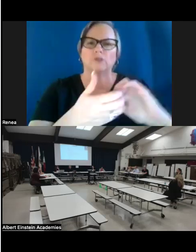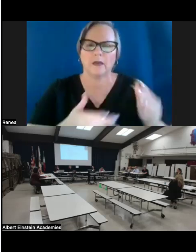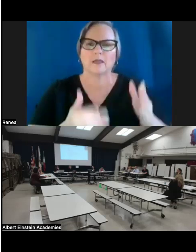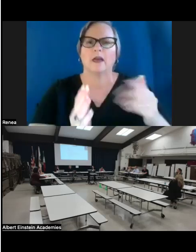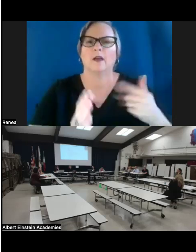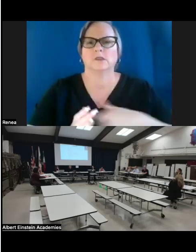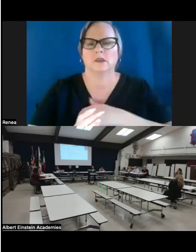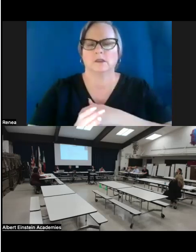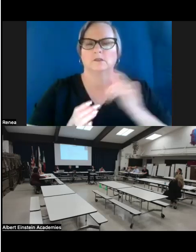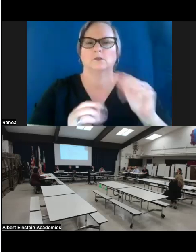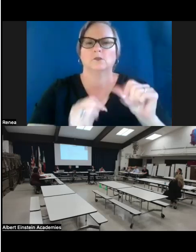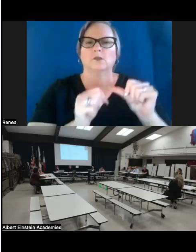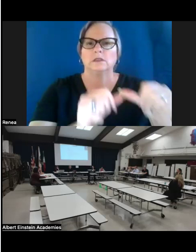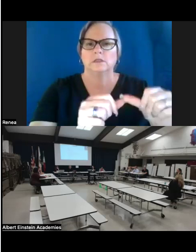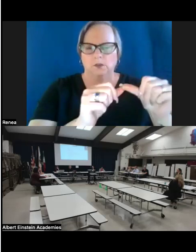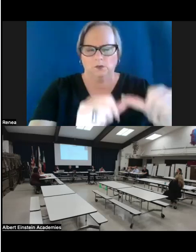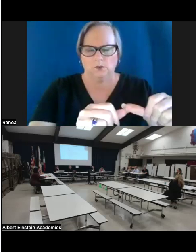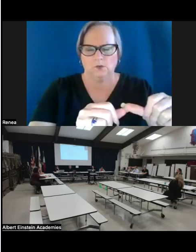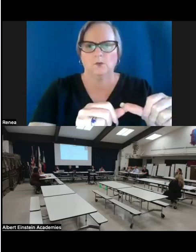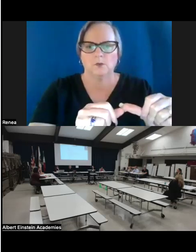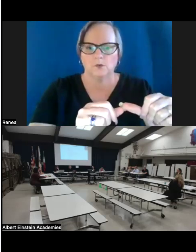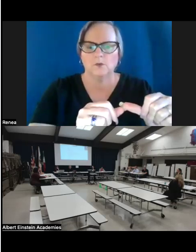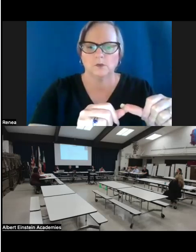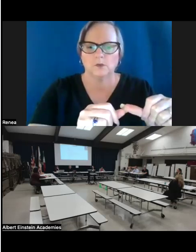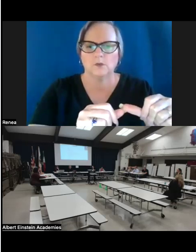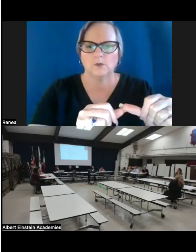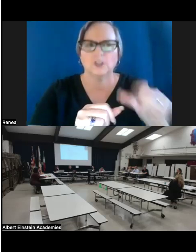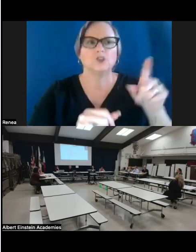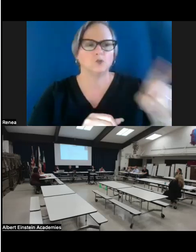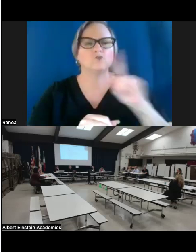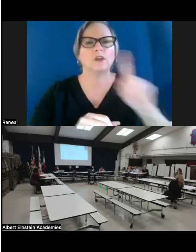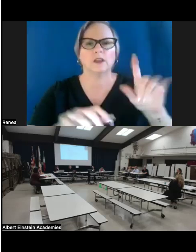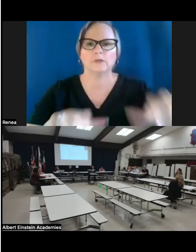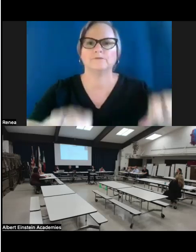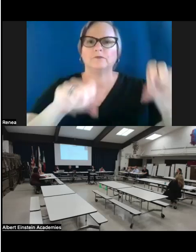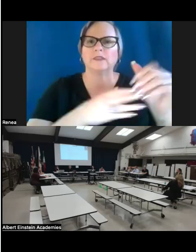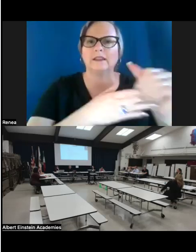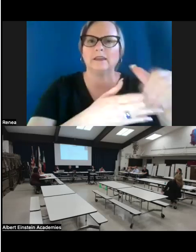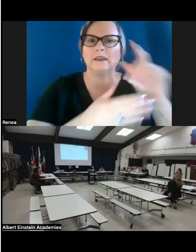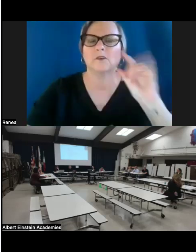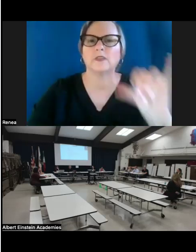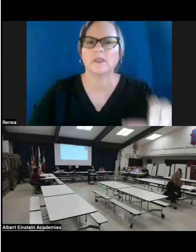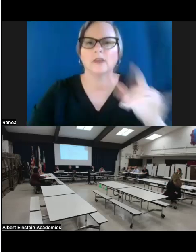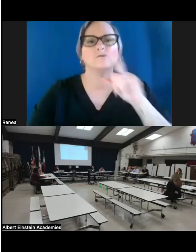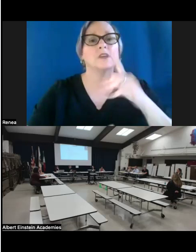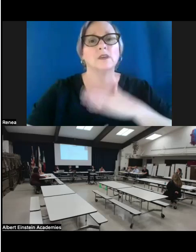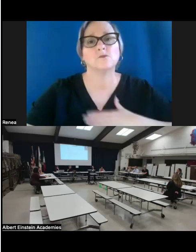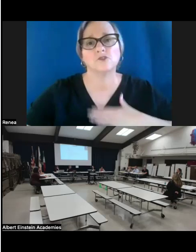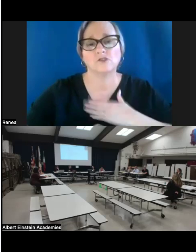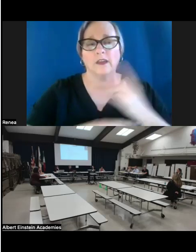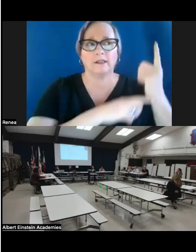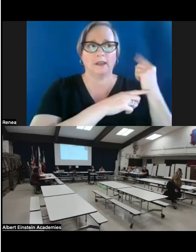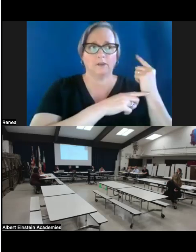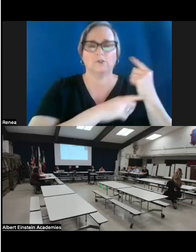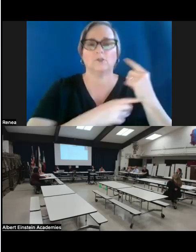and just took the lead with that, and we really appreciate what you've done for last year and this year's SIC